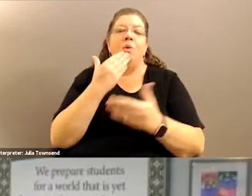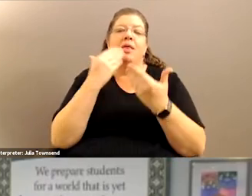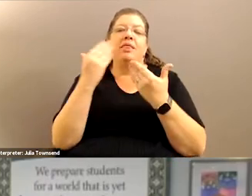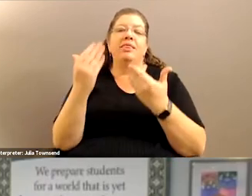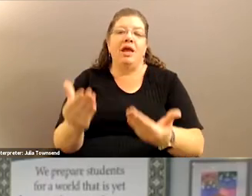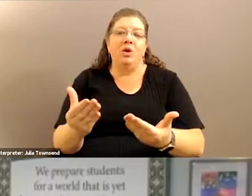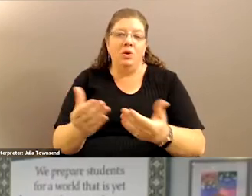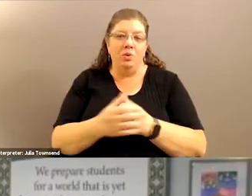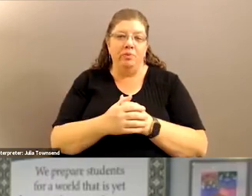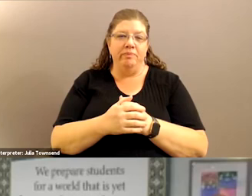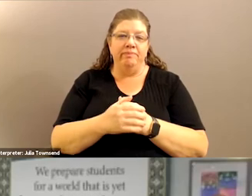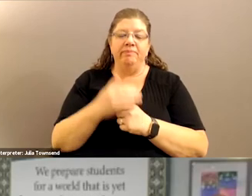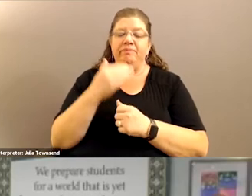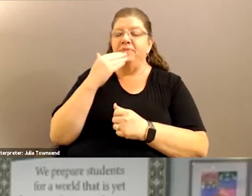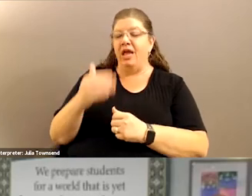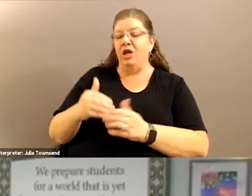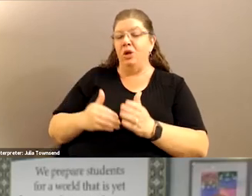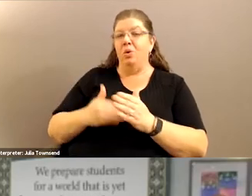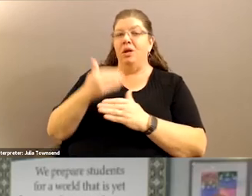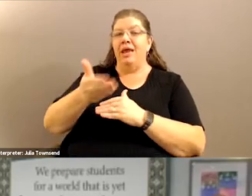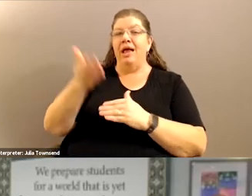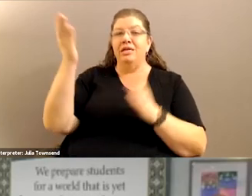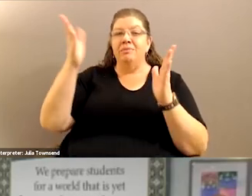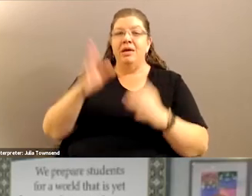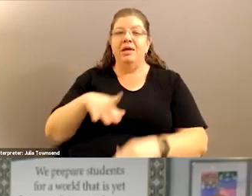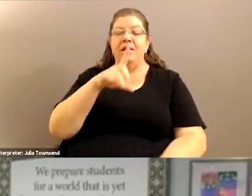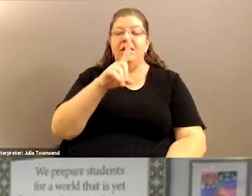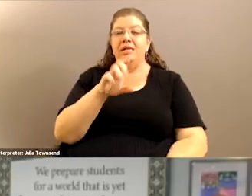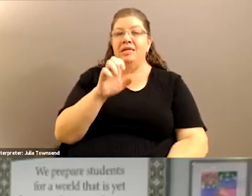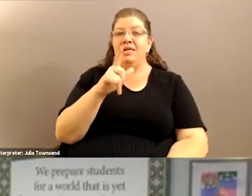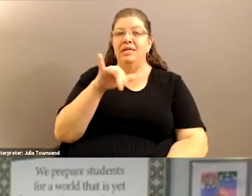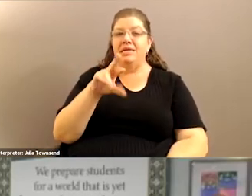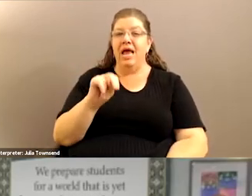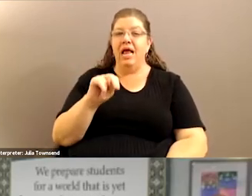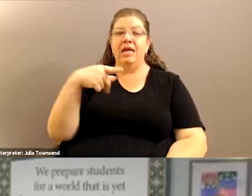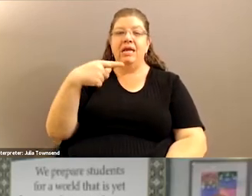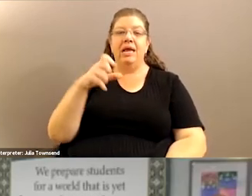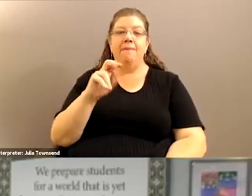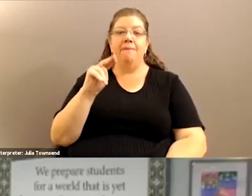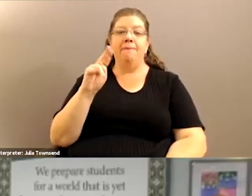thank you the next speaker is dylan penny